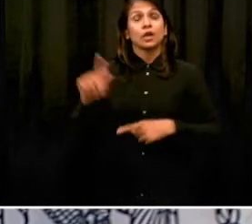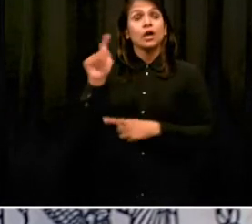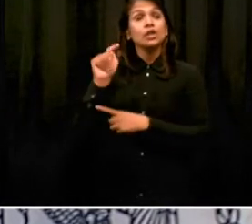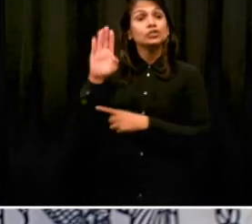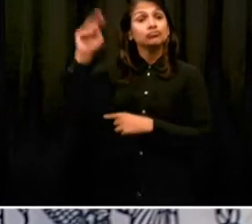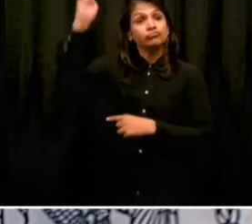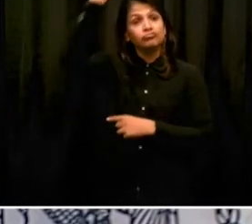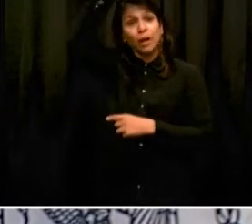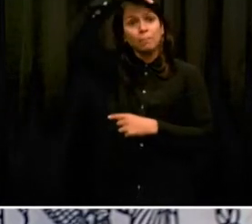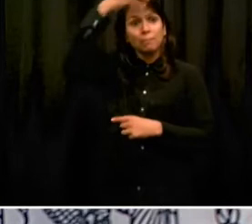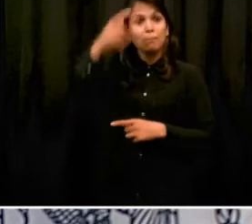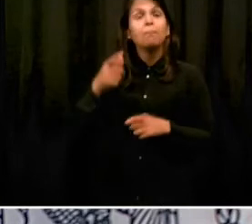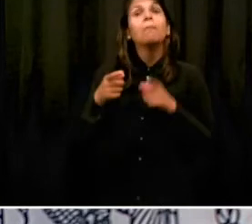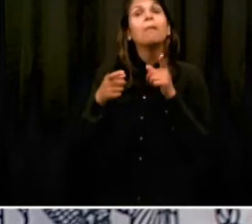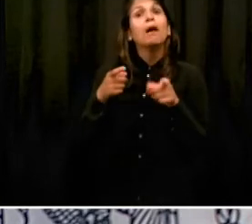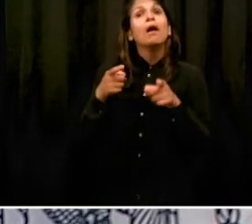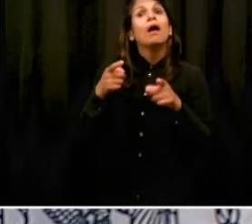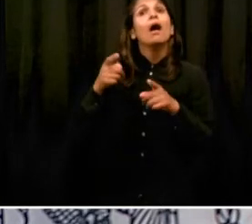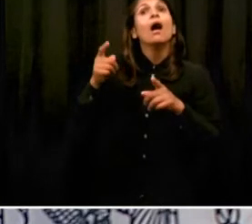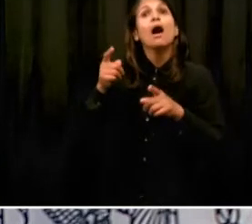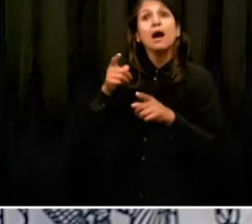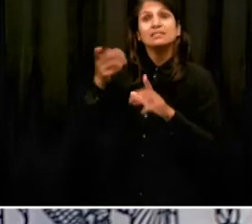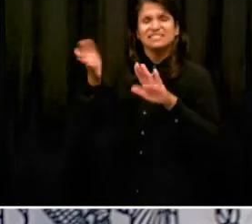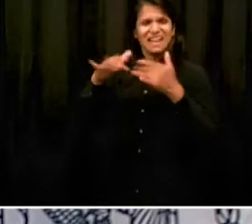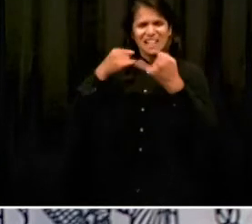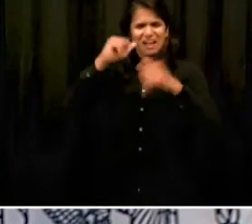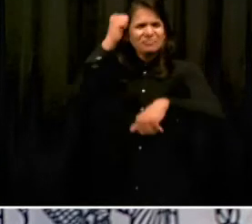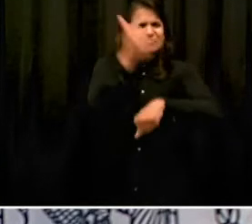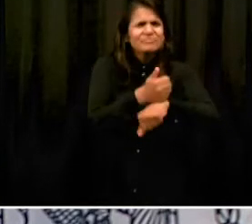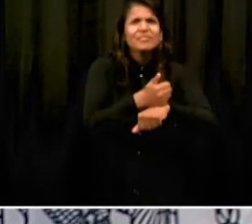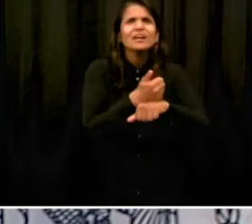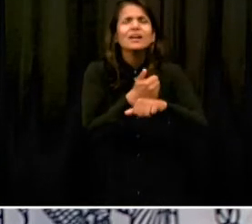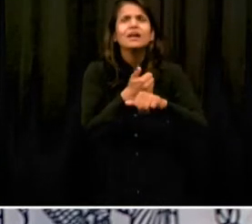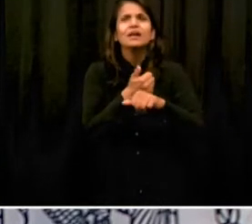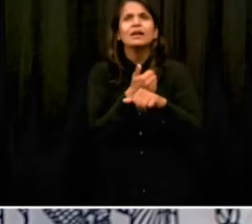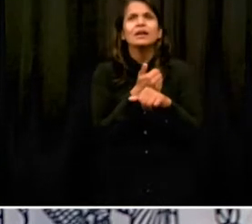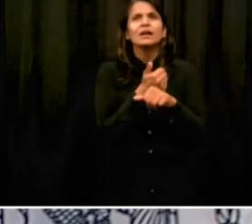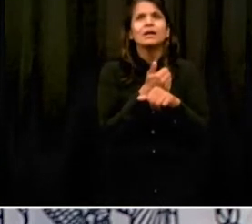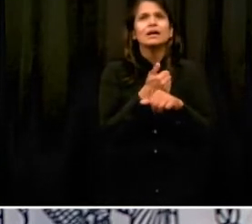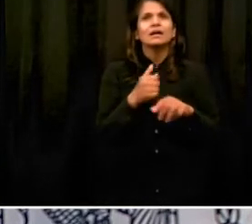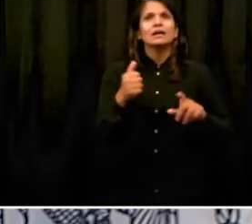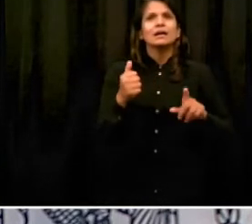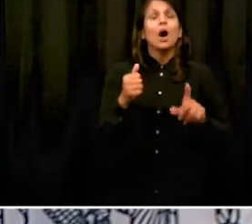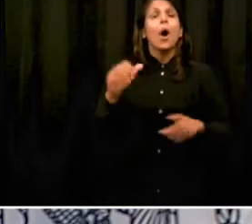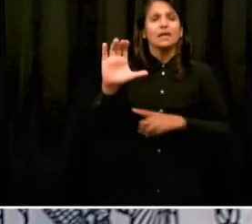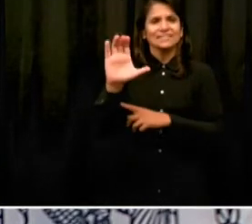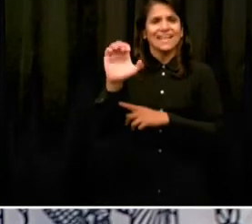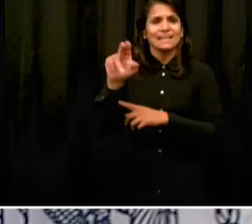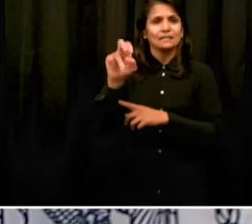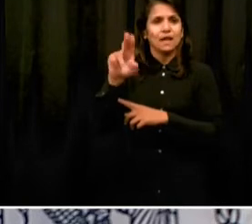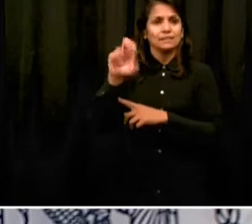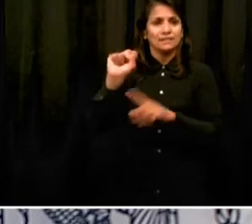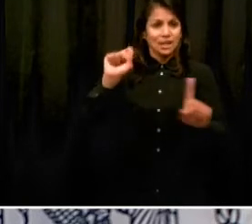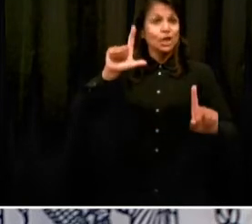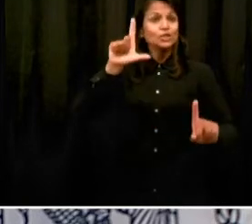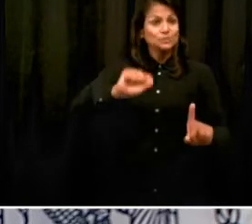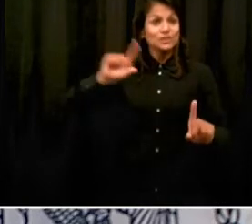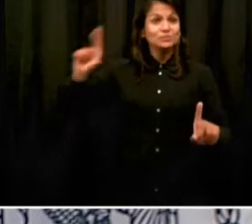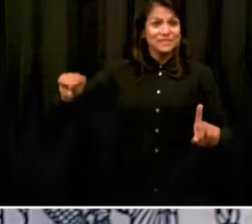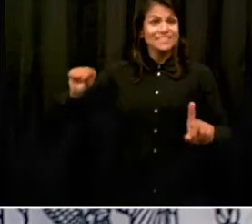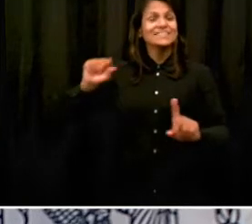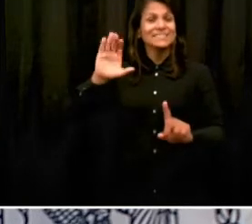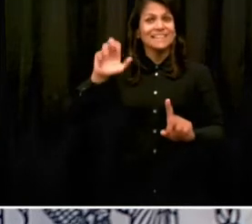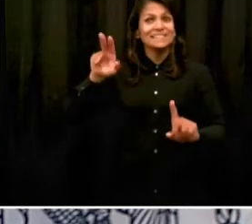think they say it's unexpected. I don't think anybody really didn't expect something like that to happen. So how has the city adapted or